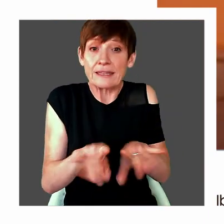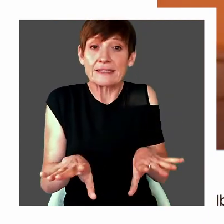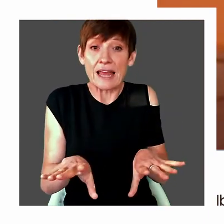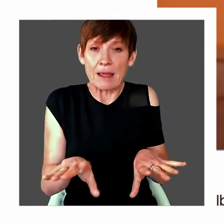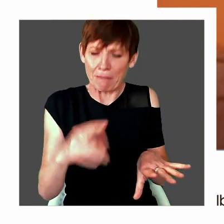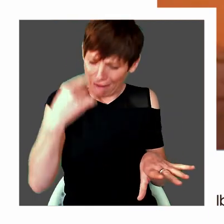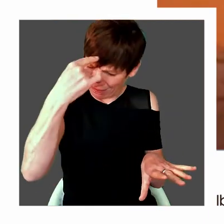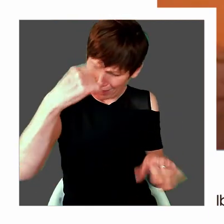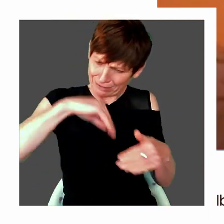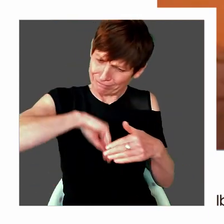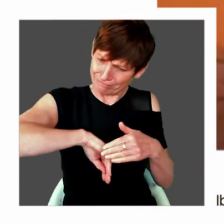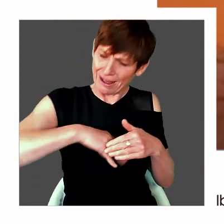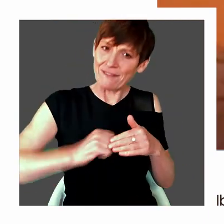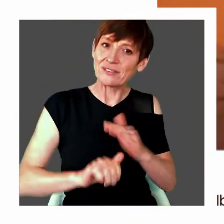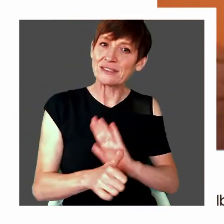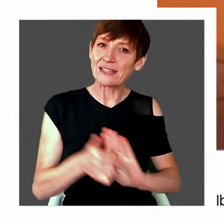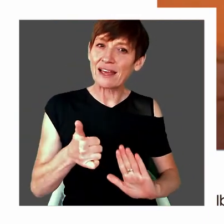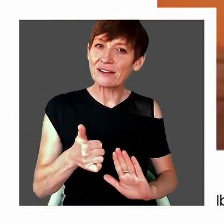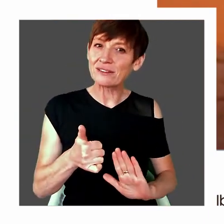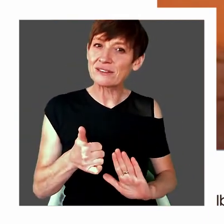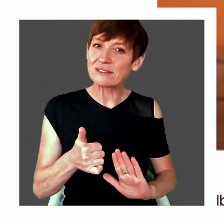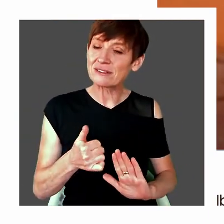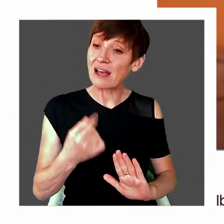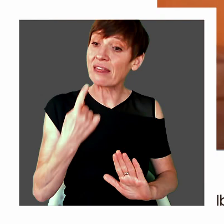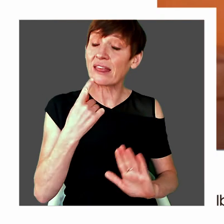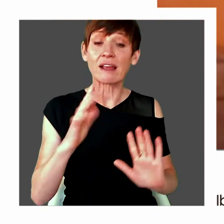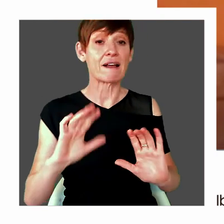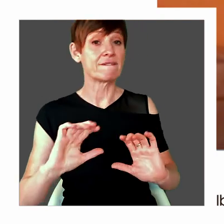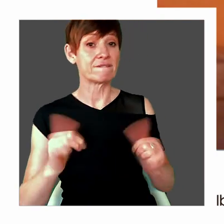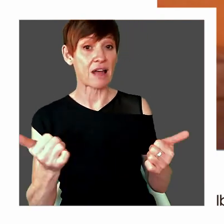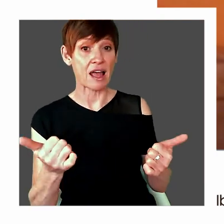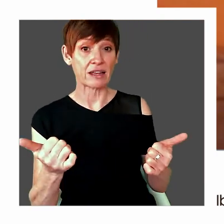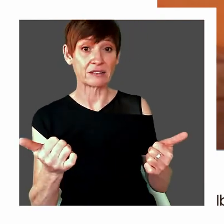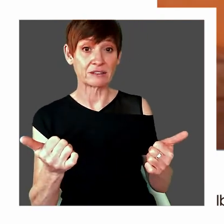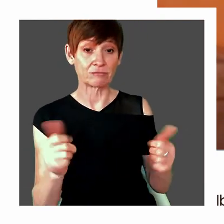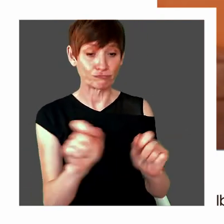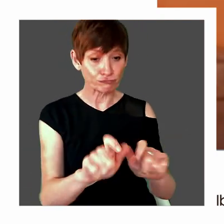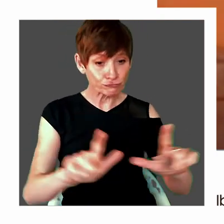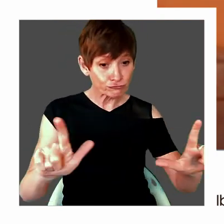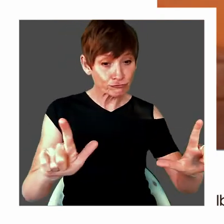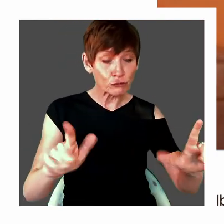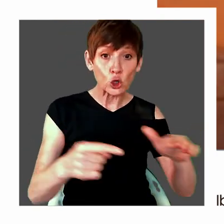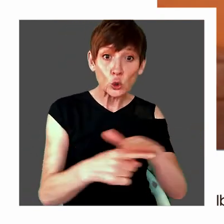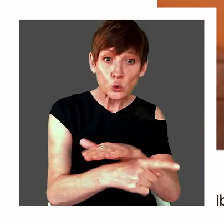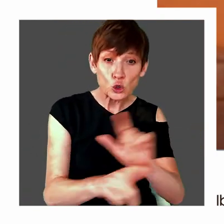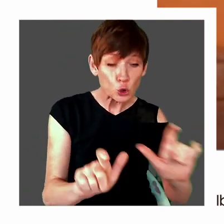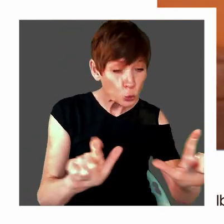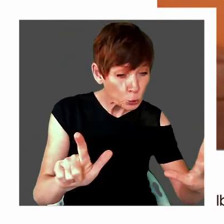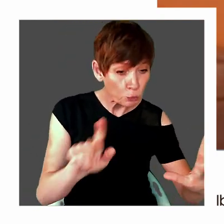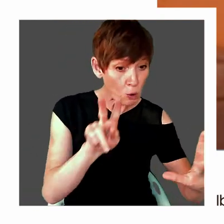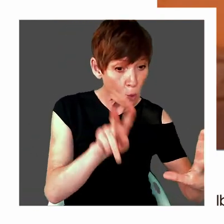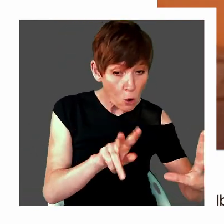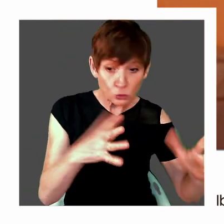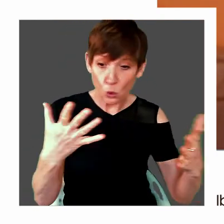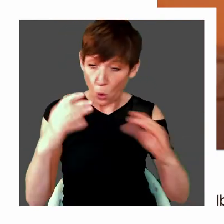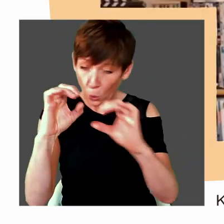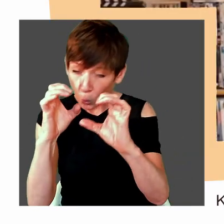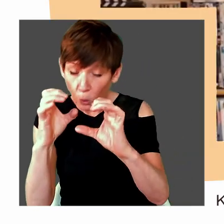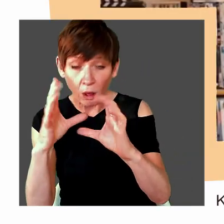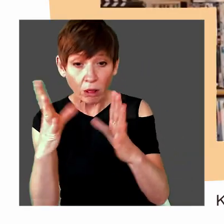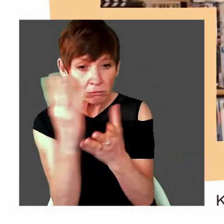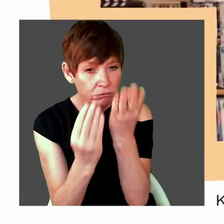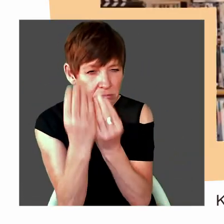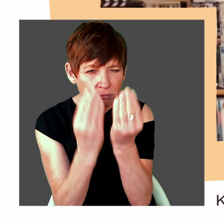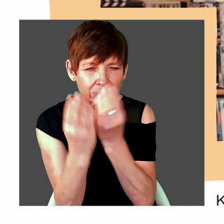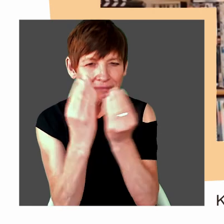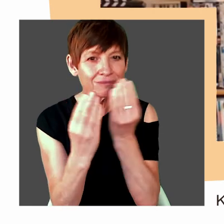have the skills to. I'll just be like, okay, YouTube, Google, anything I don't know, and just try and do my